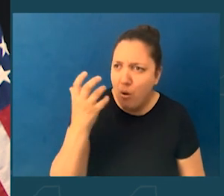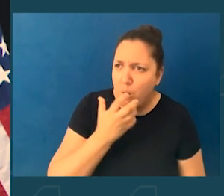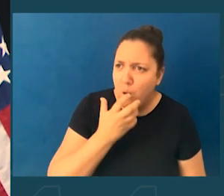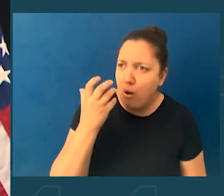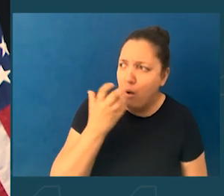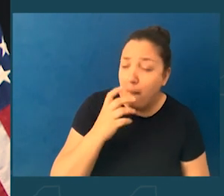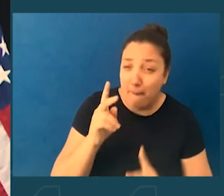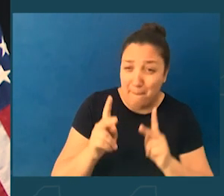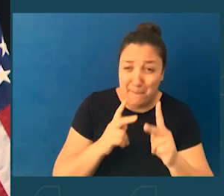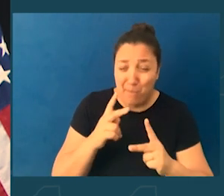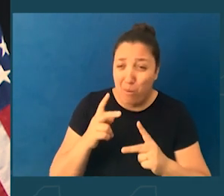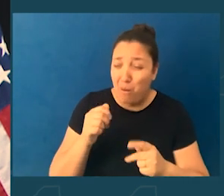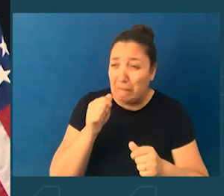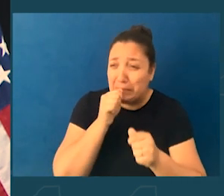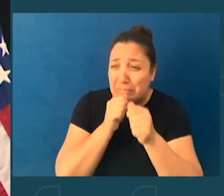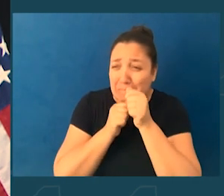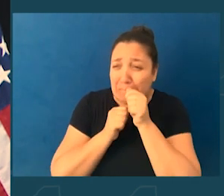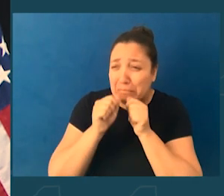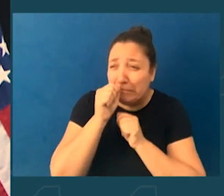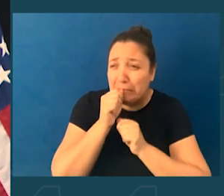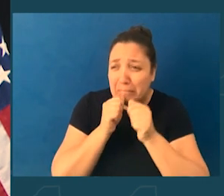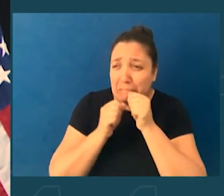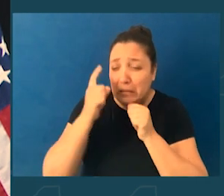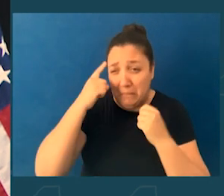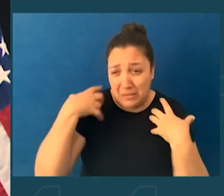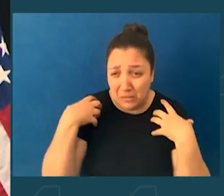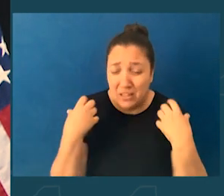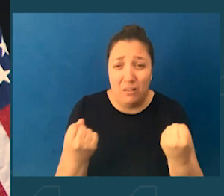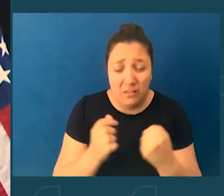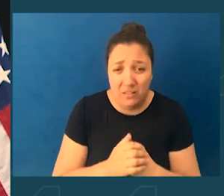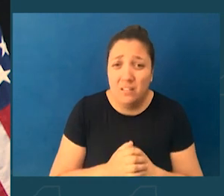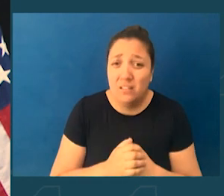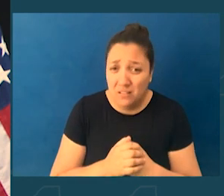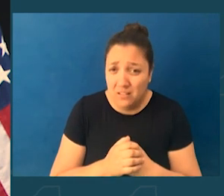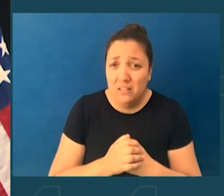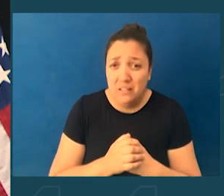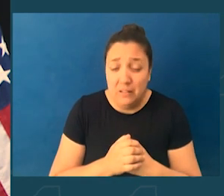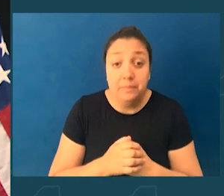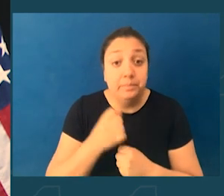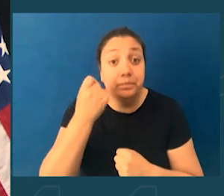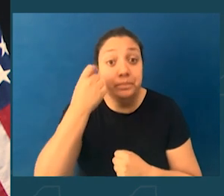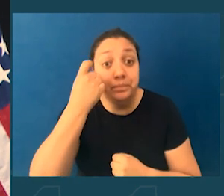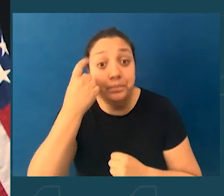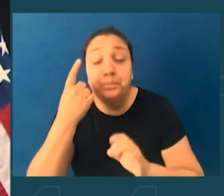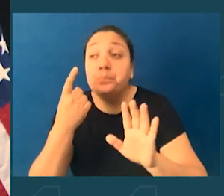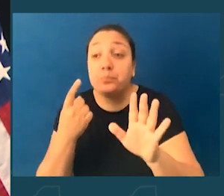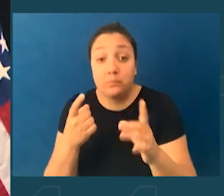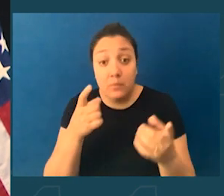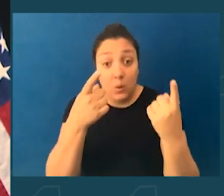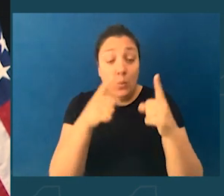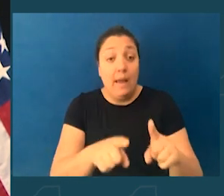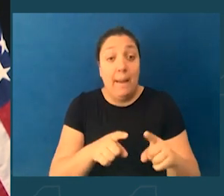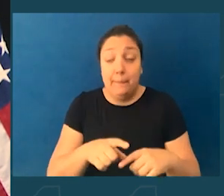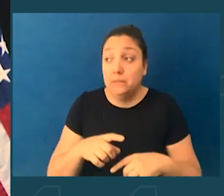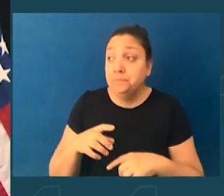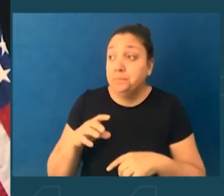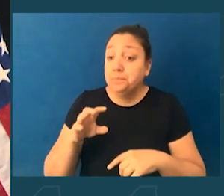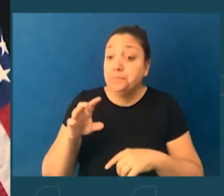issues. Oftentimes, in communities across our state and across the